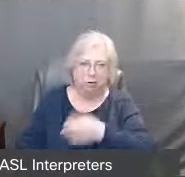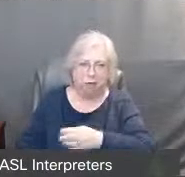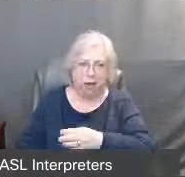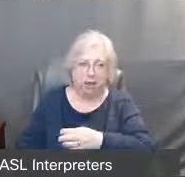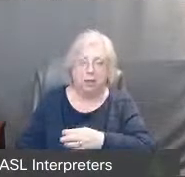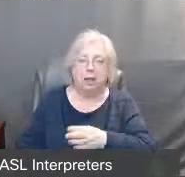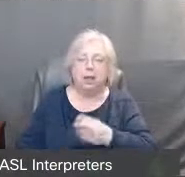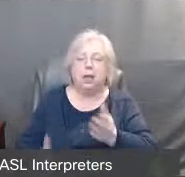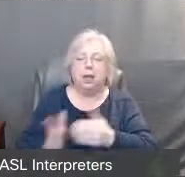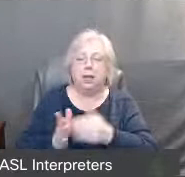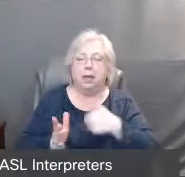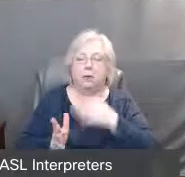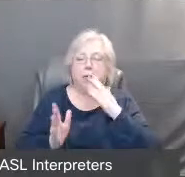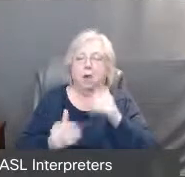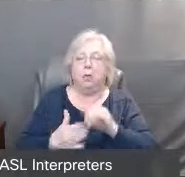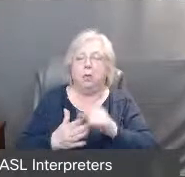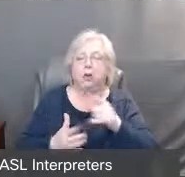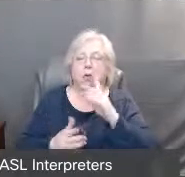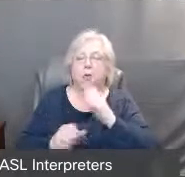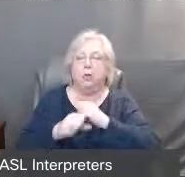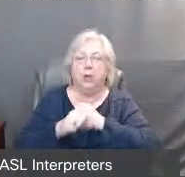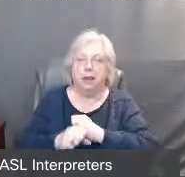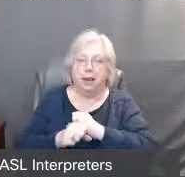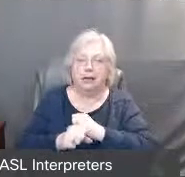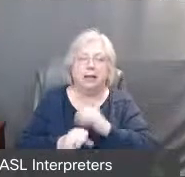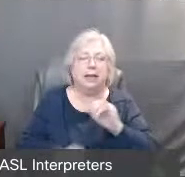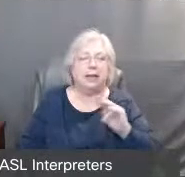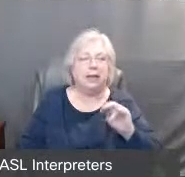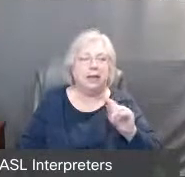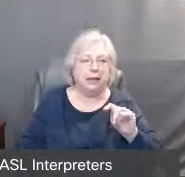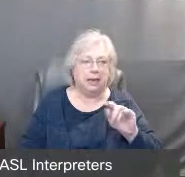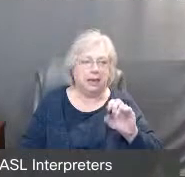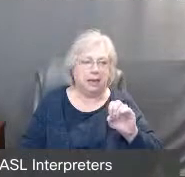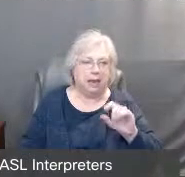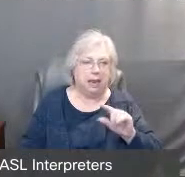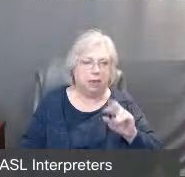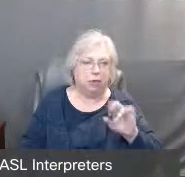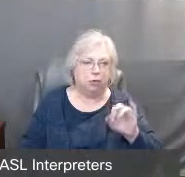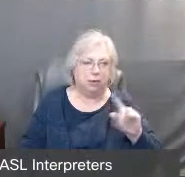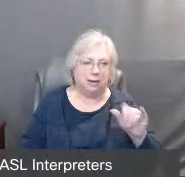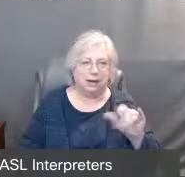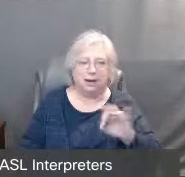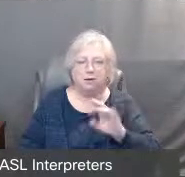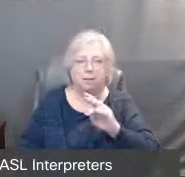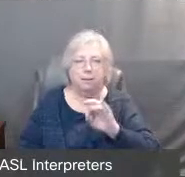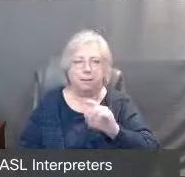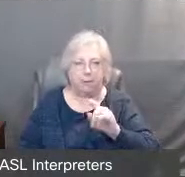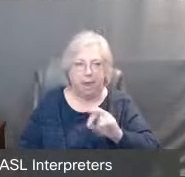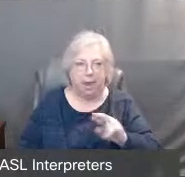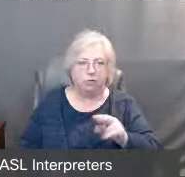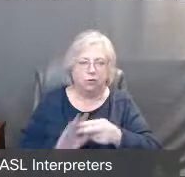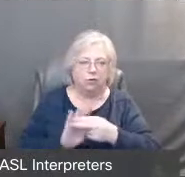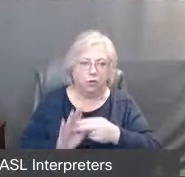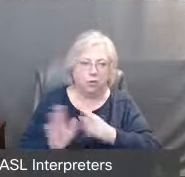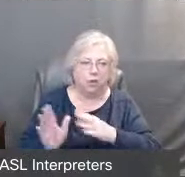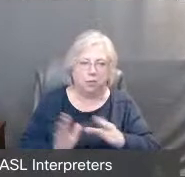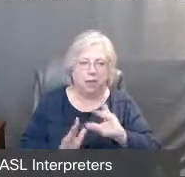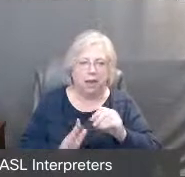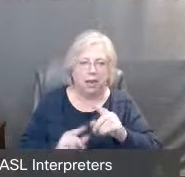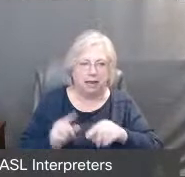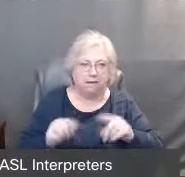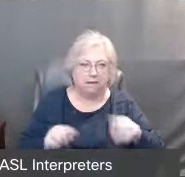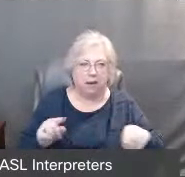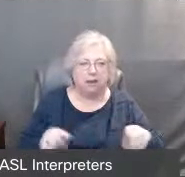we hope that you will protect the integrity of the master zoning plan and the variances